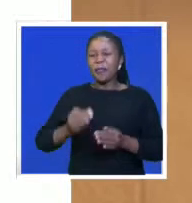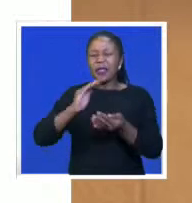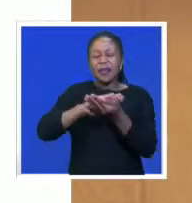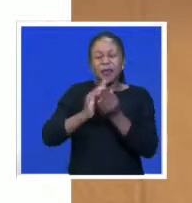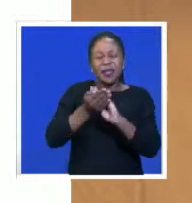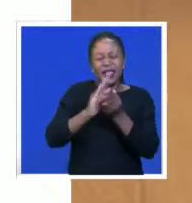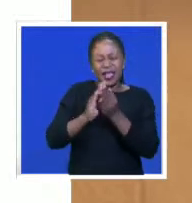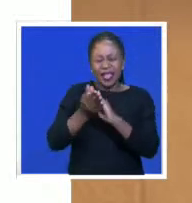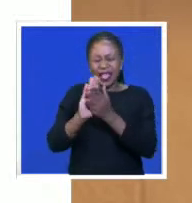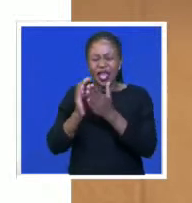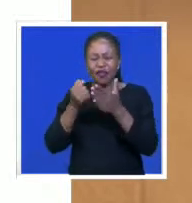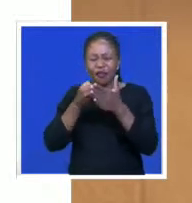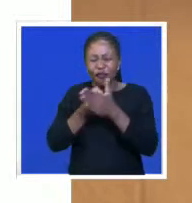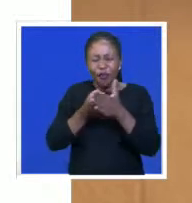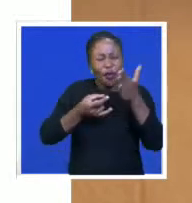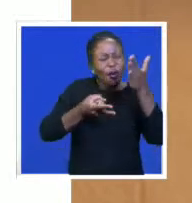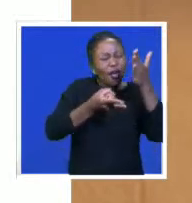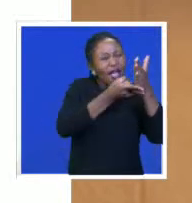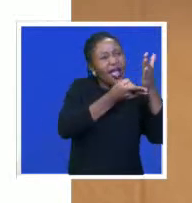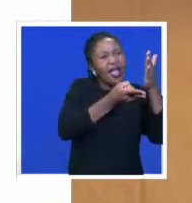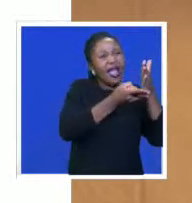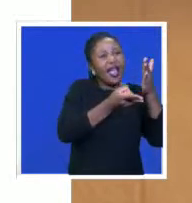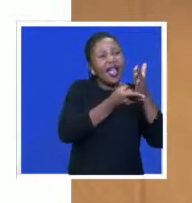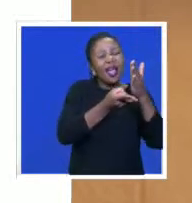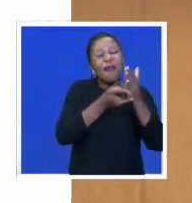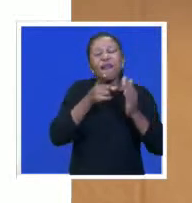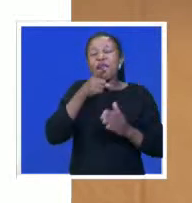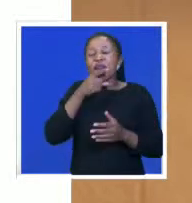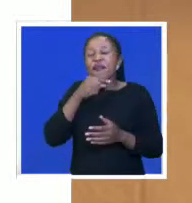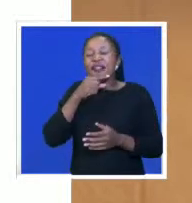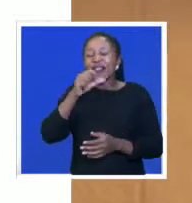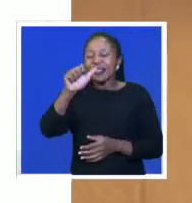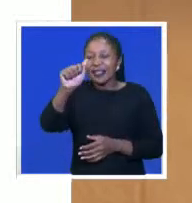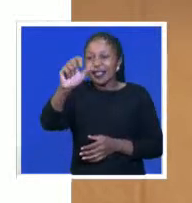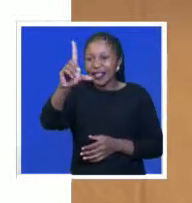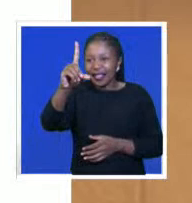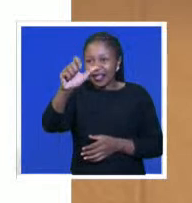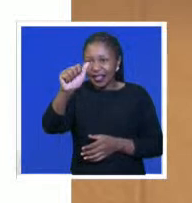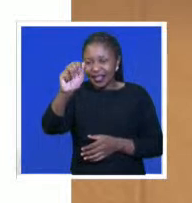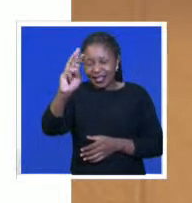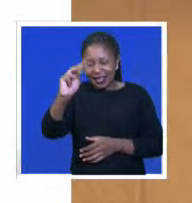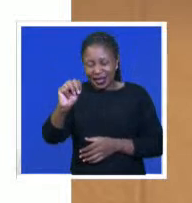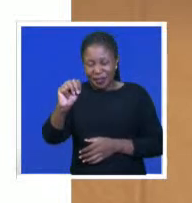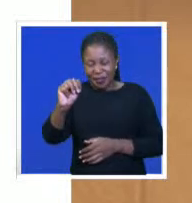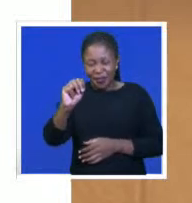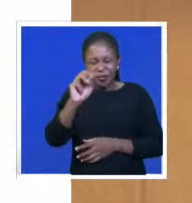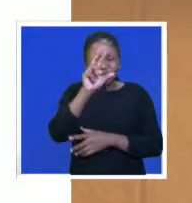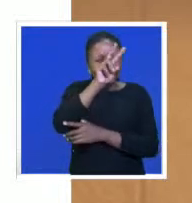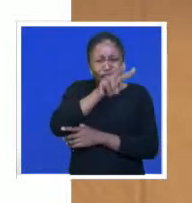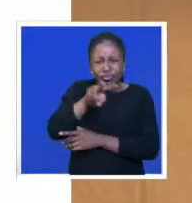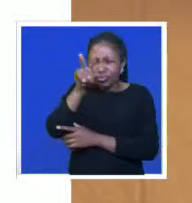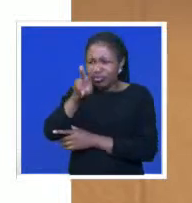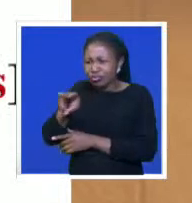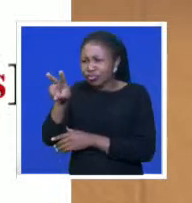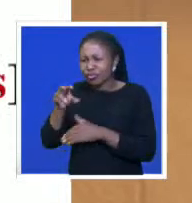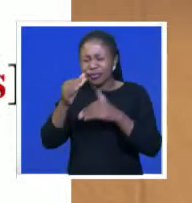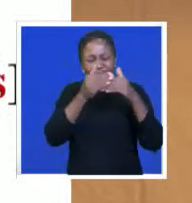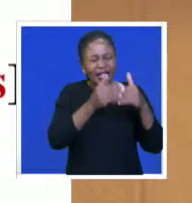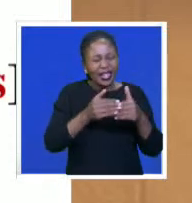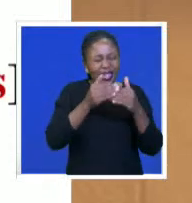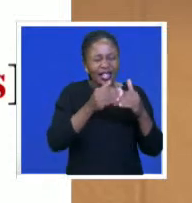Adam, to help Adam look after the Garden of Eden.